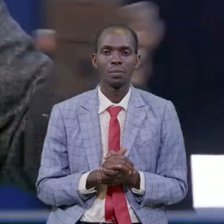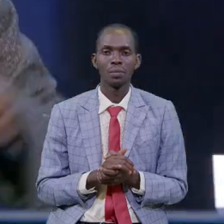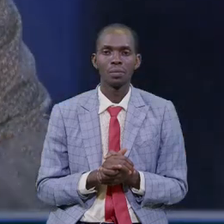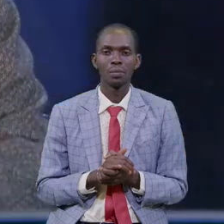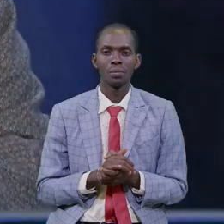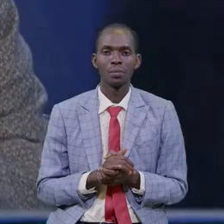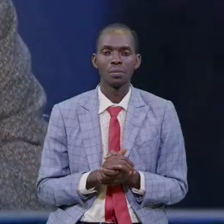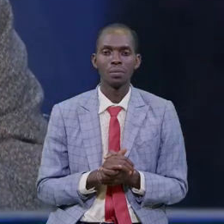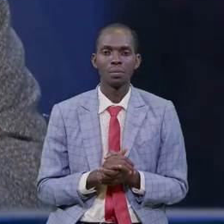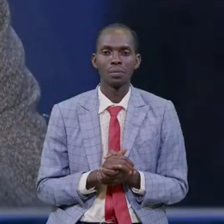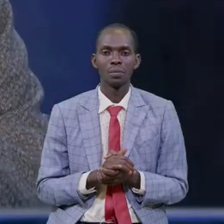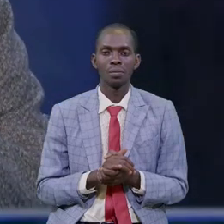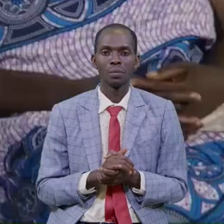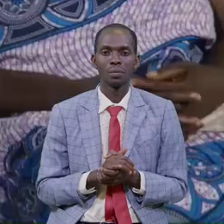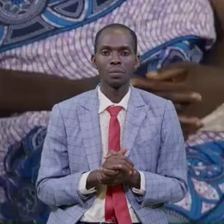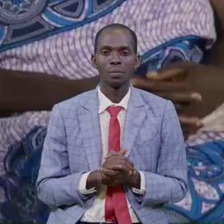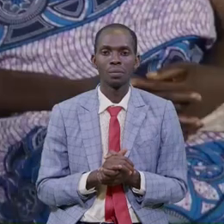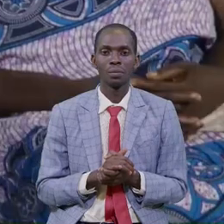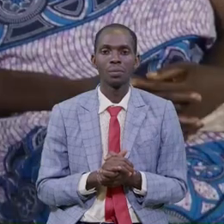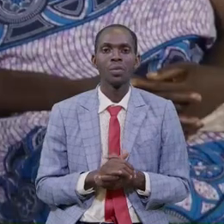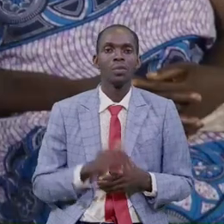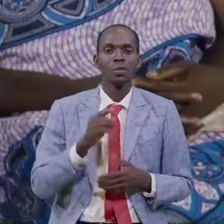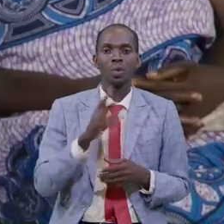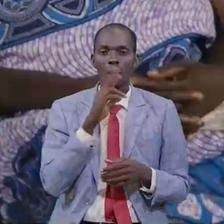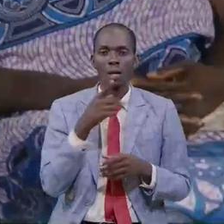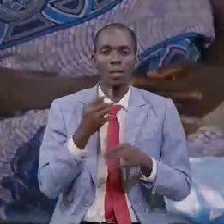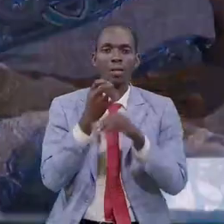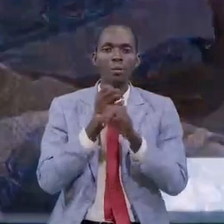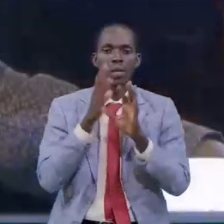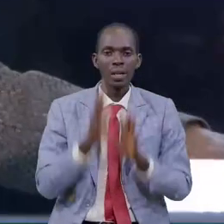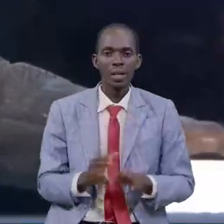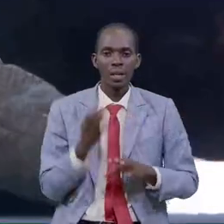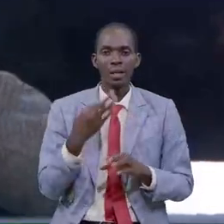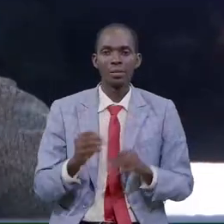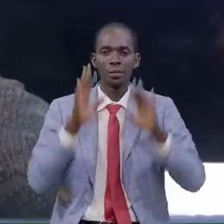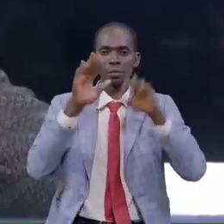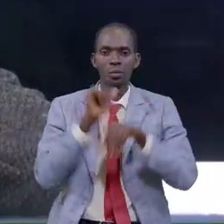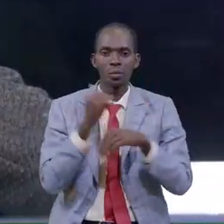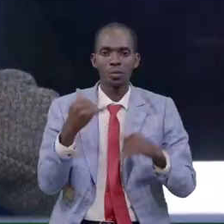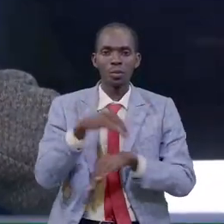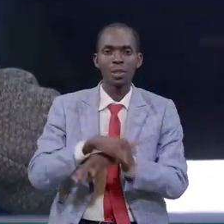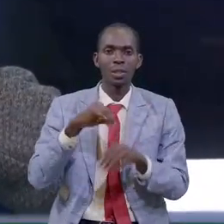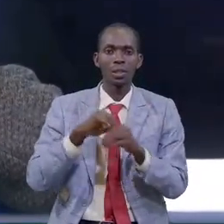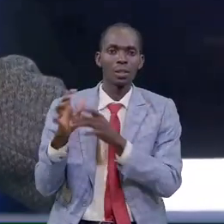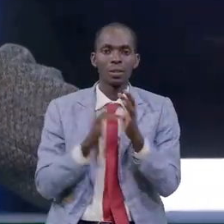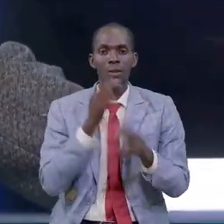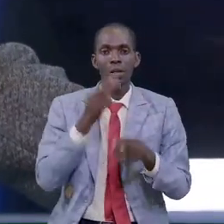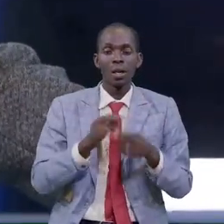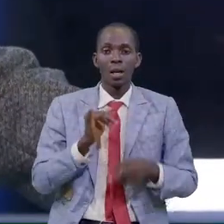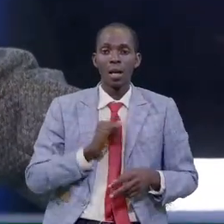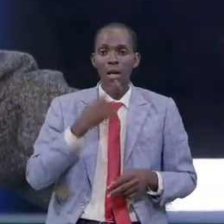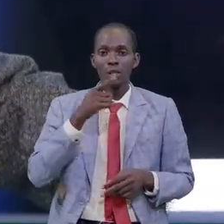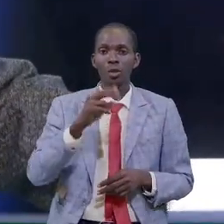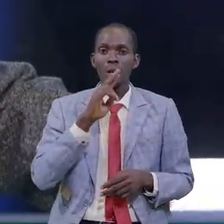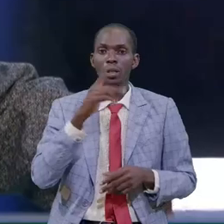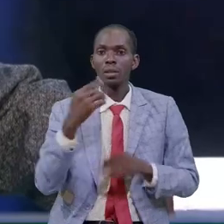guéris. You are the receiver of the miracle tonight. J'ai le bénéficiaire du miracle ce soir. I said you are the carrier of signs